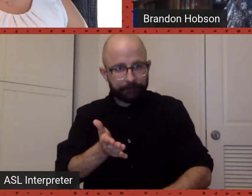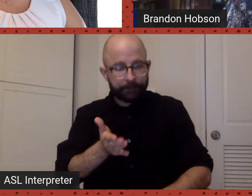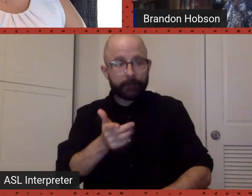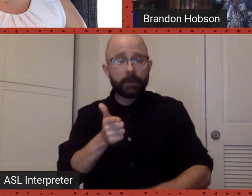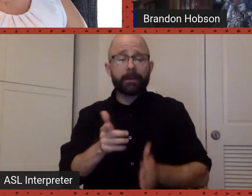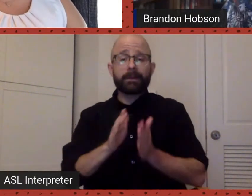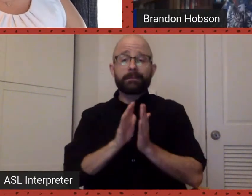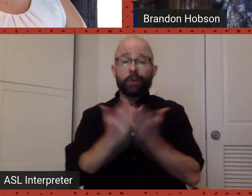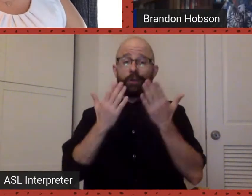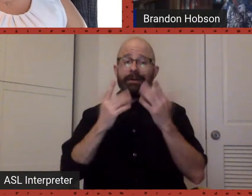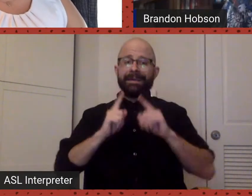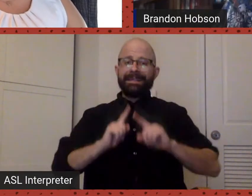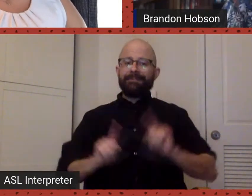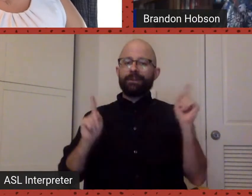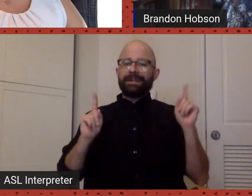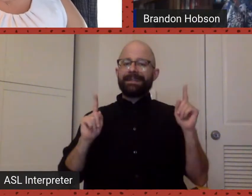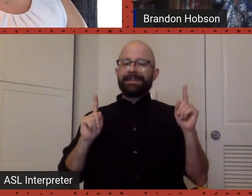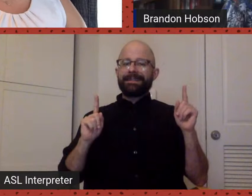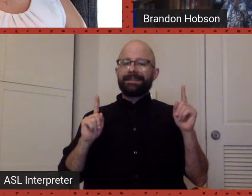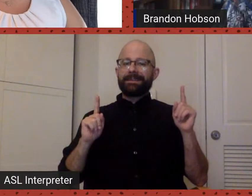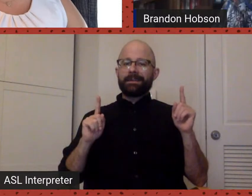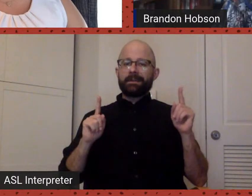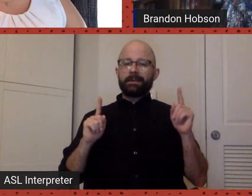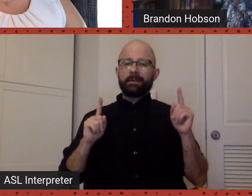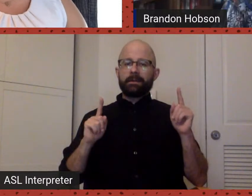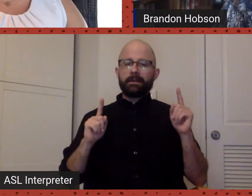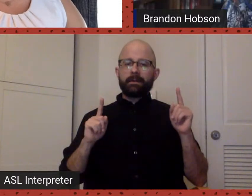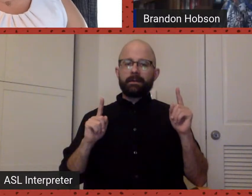was these big historical,